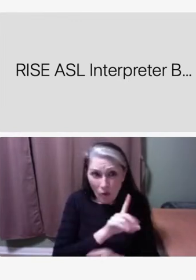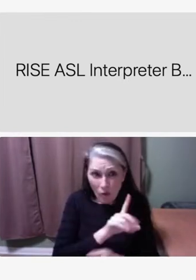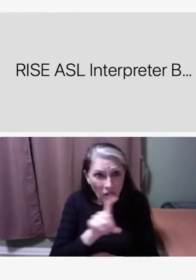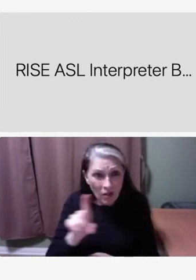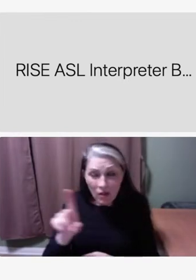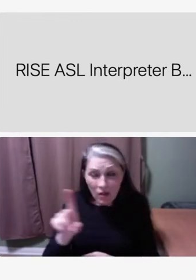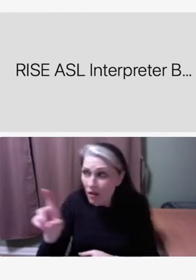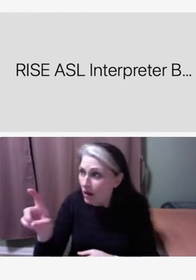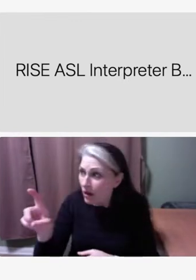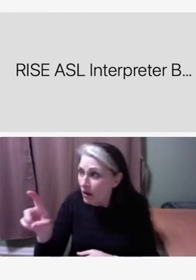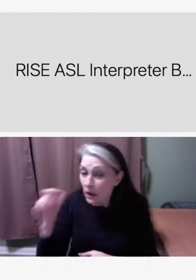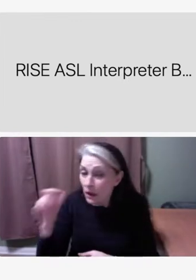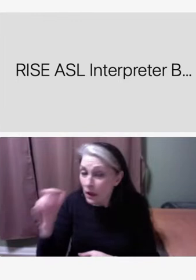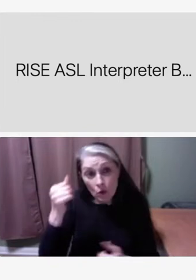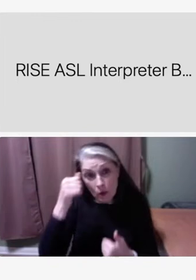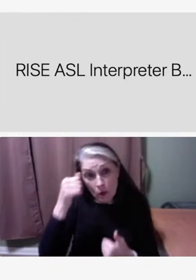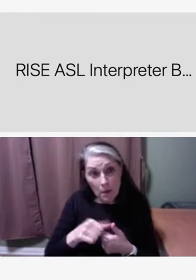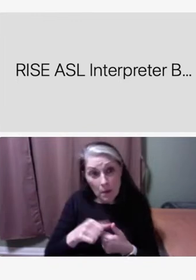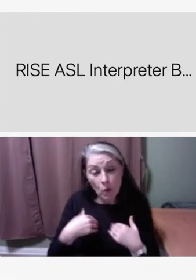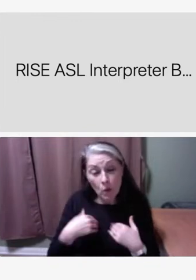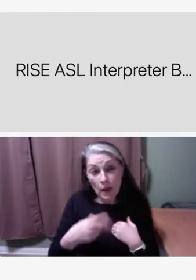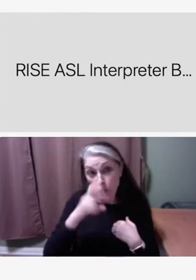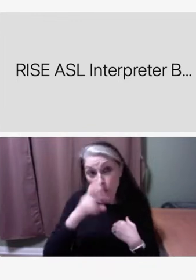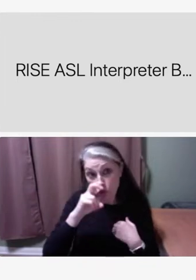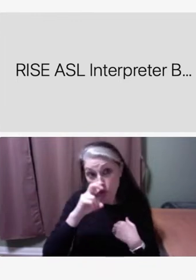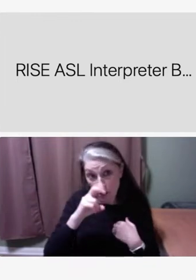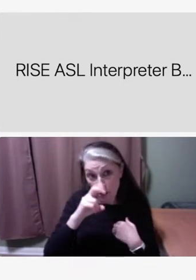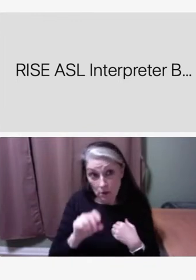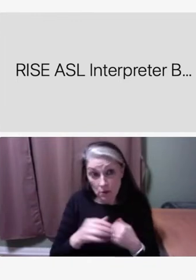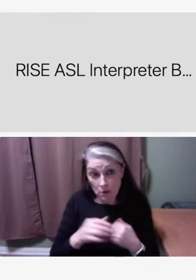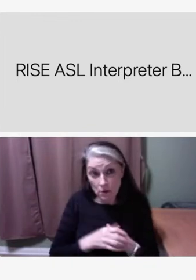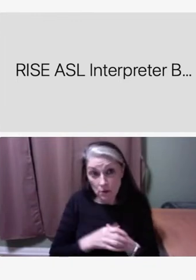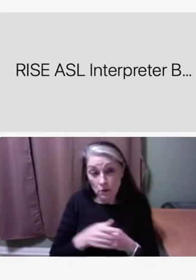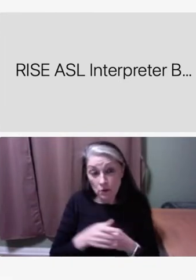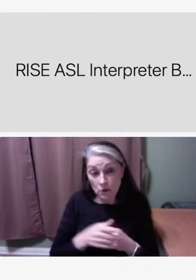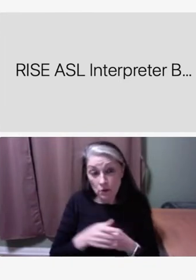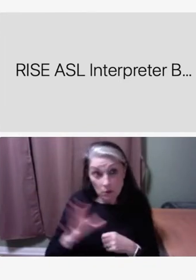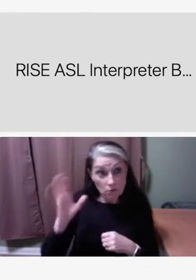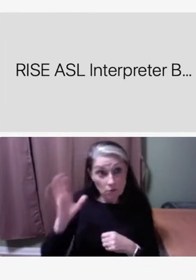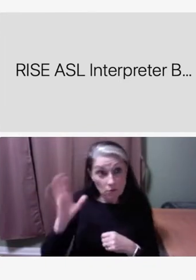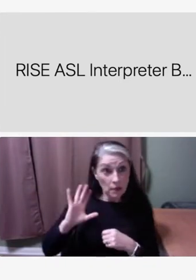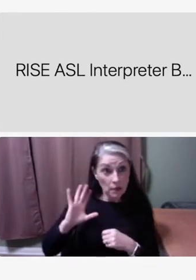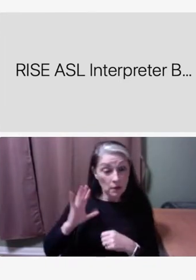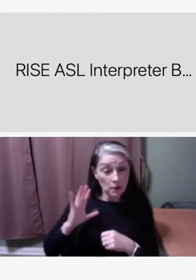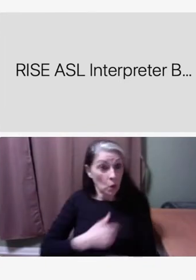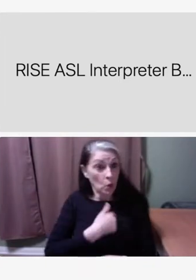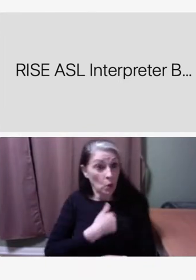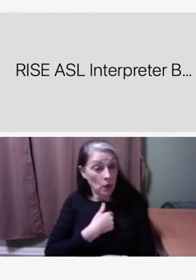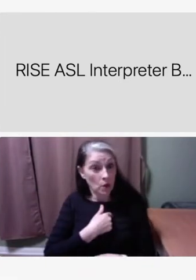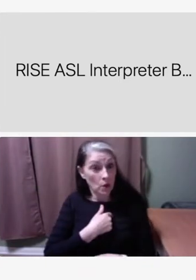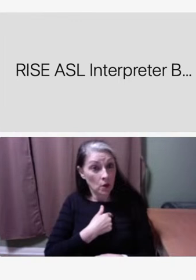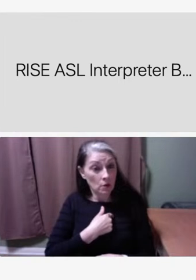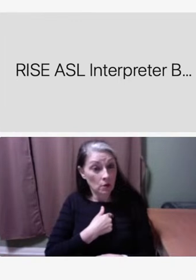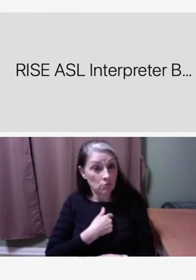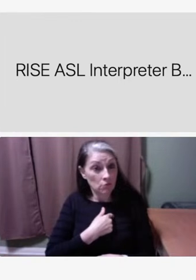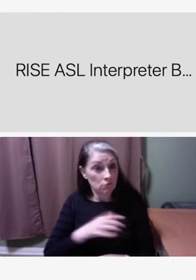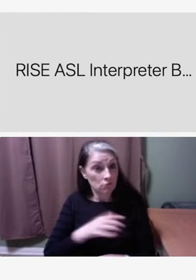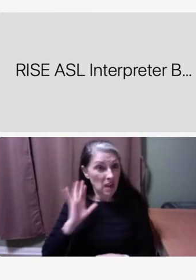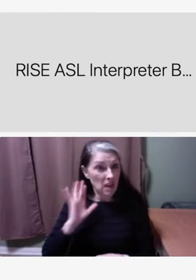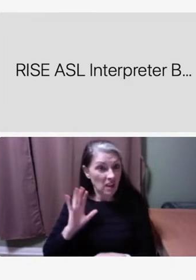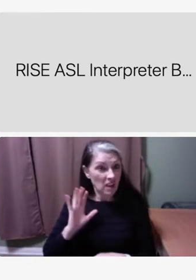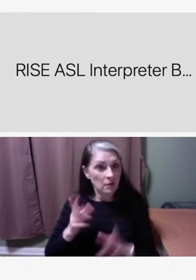we had a very strict one back when we were working together, and I just think it's really important. Thank